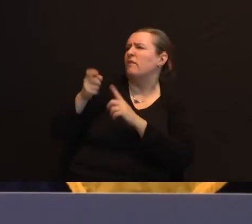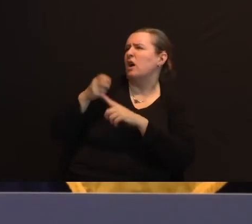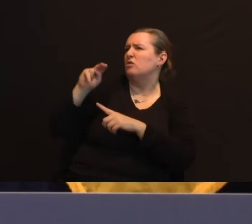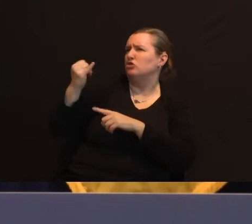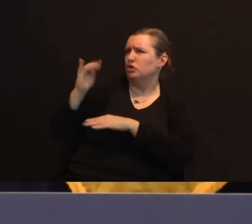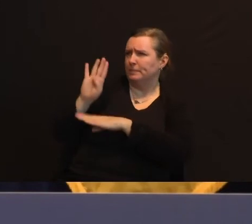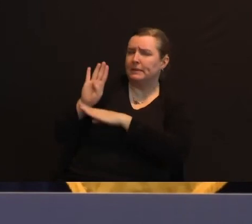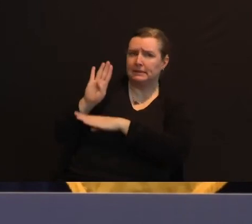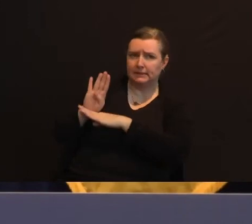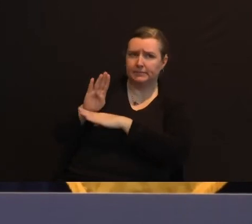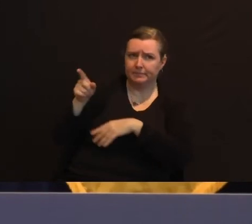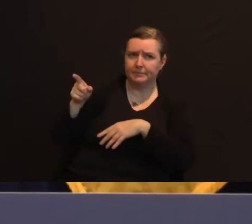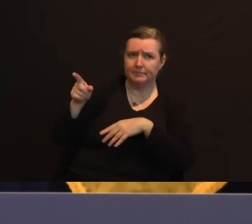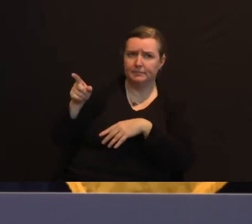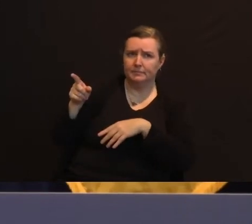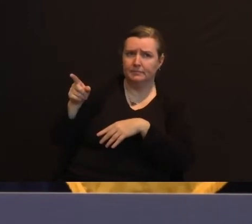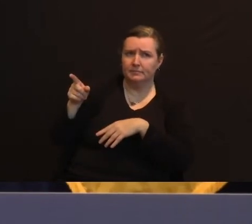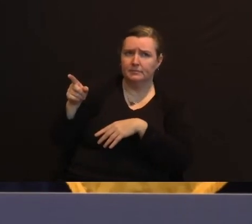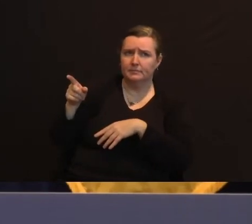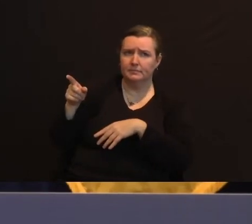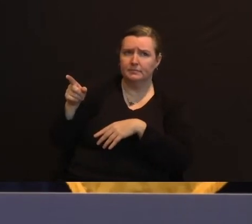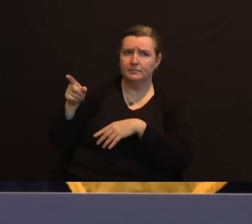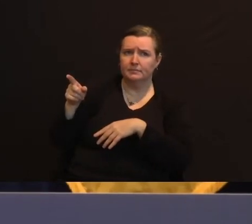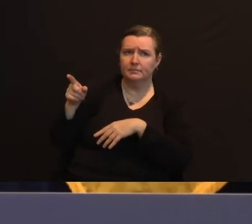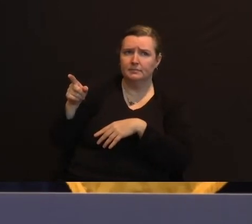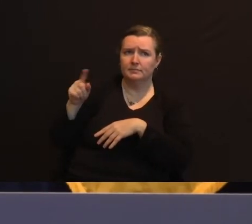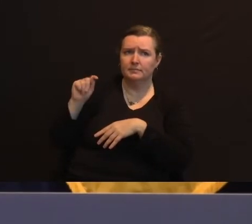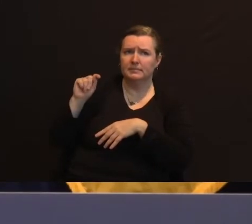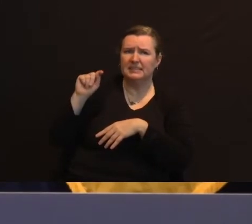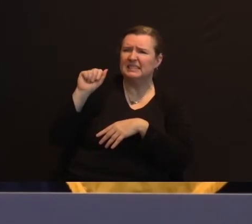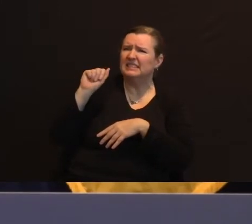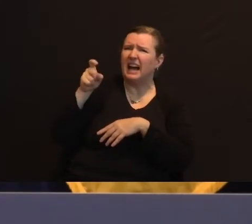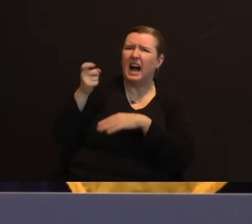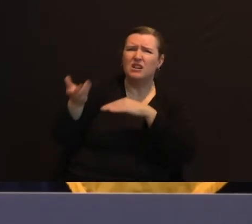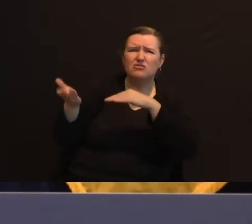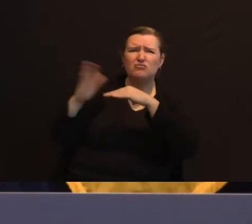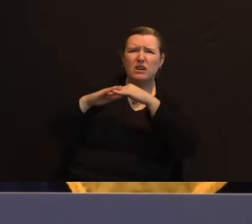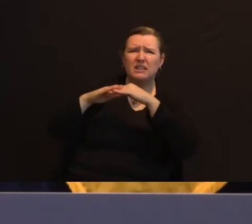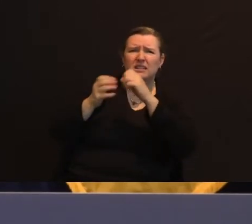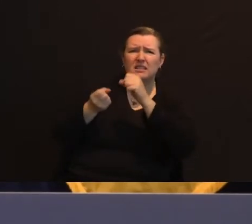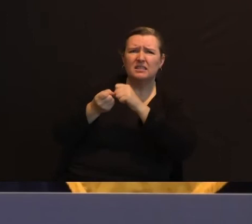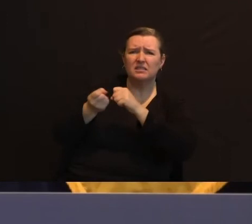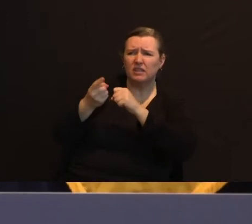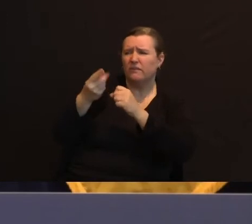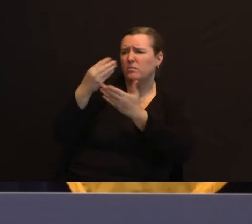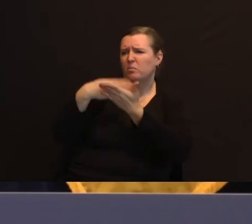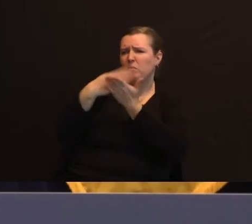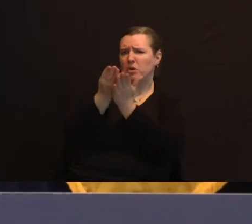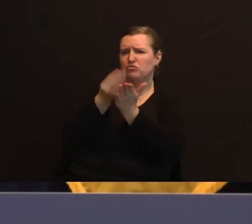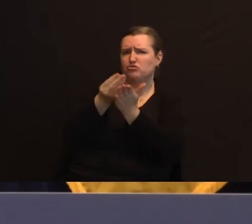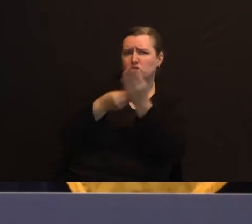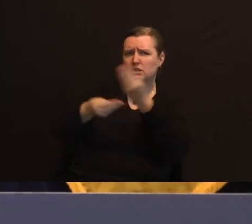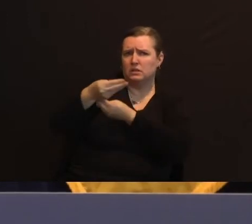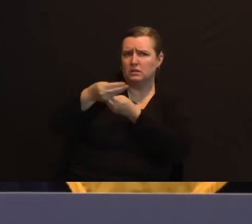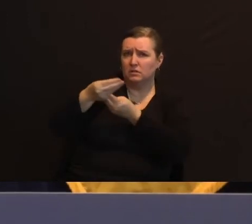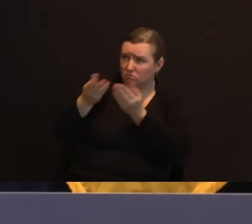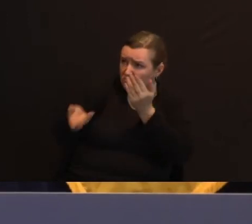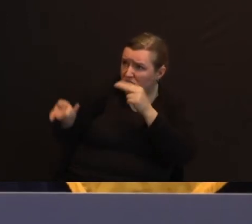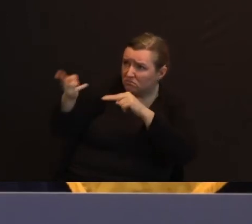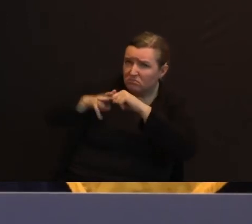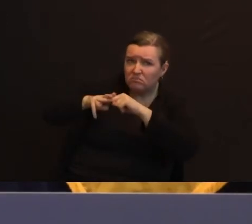new tax increases for next year's budget. Are you planning to introduce any? Also, do you agree with the